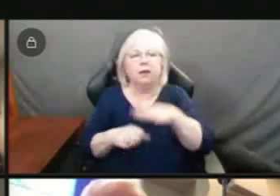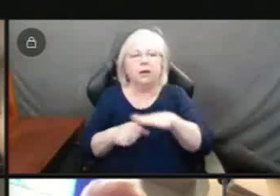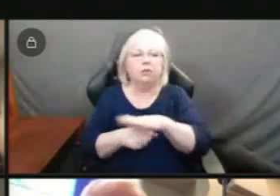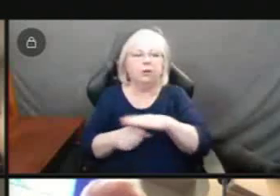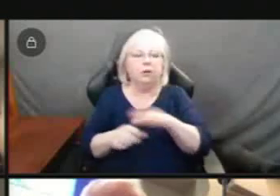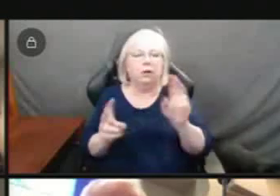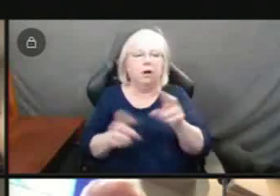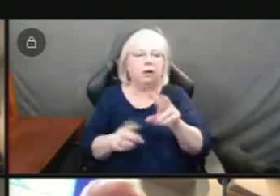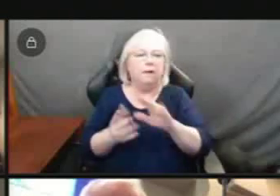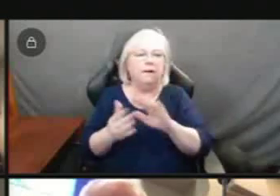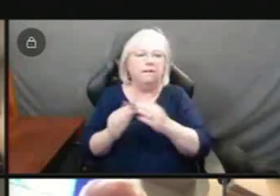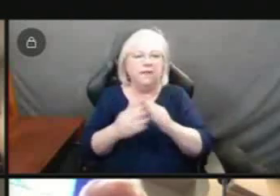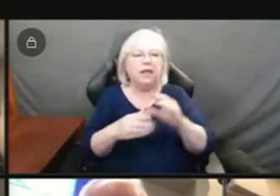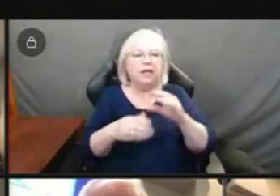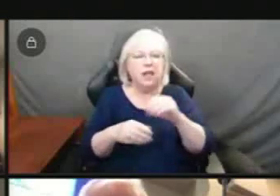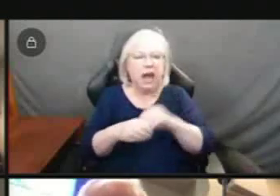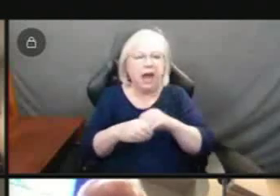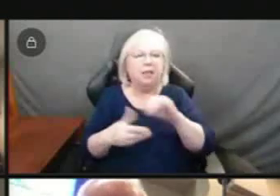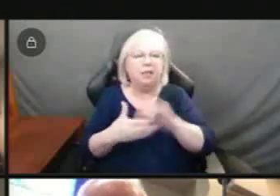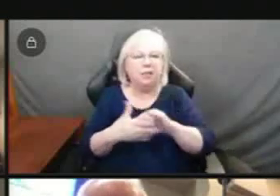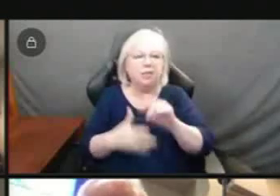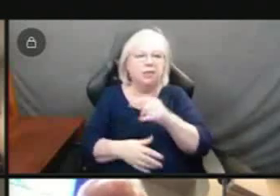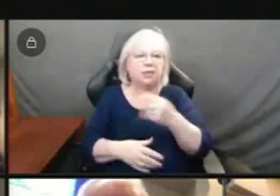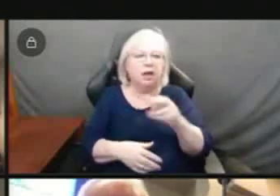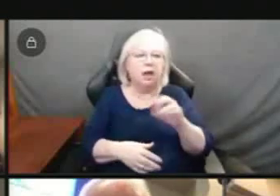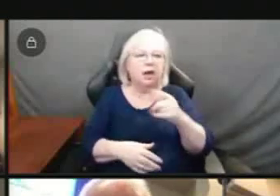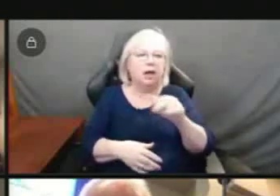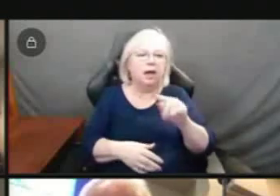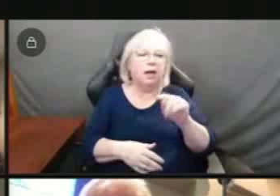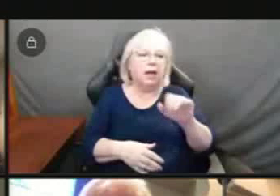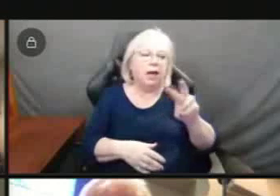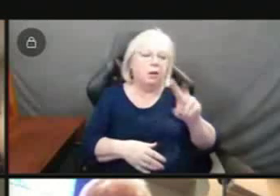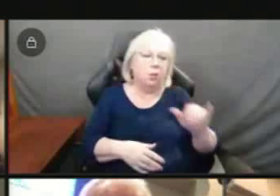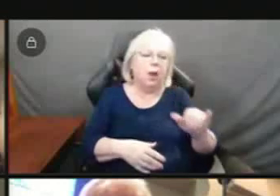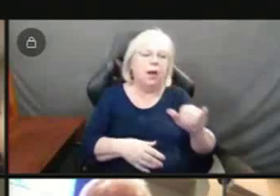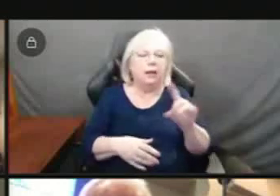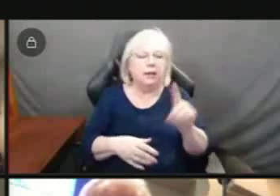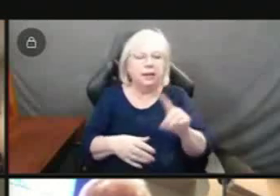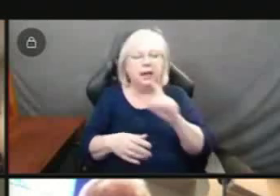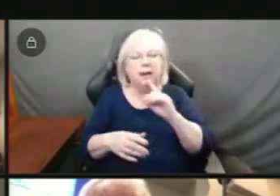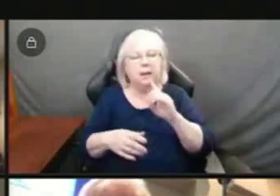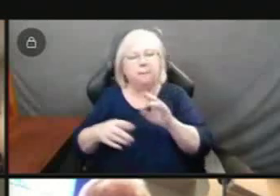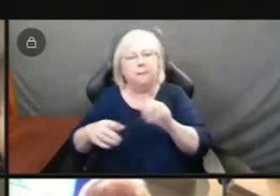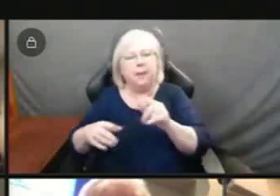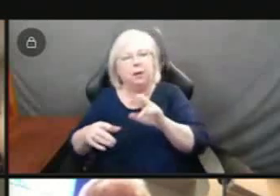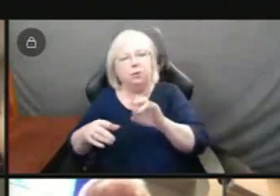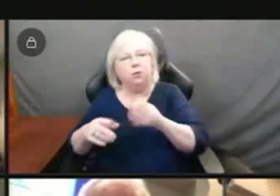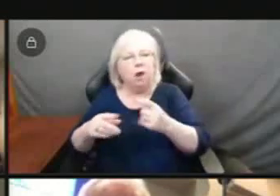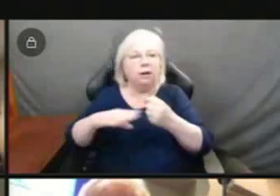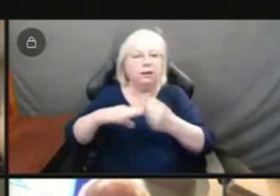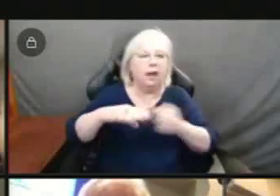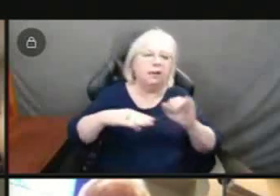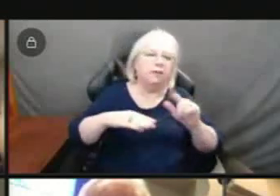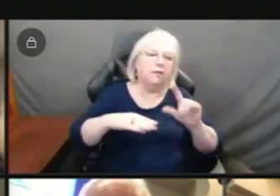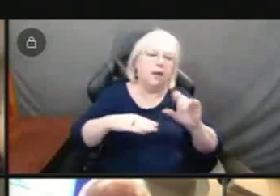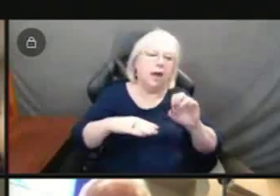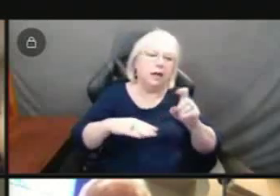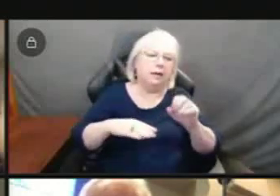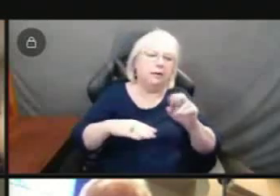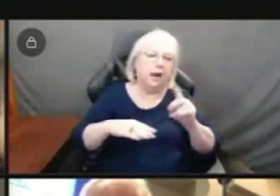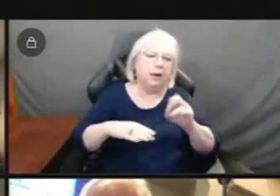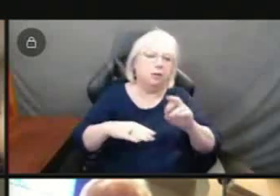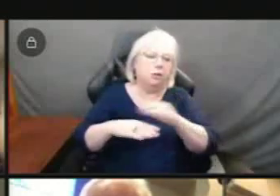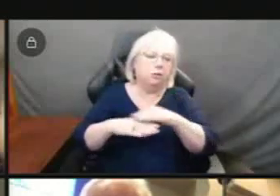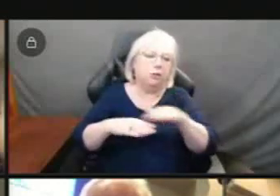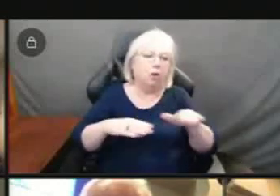Village at the Gateway Phase 8 PRD, located at the west end of Big Rock Avenue, south of Alexander Road, in the City of Little Rock,